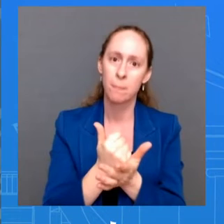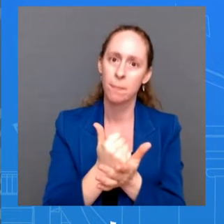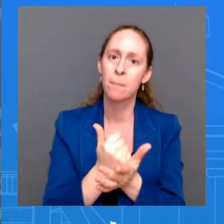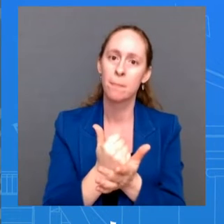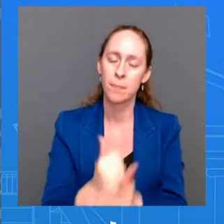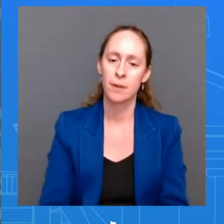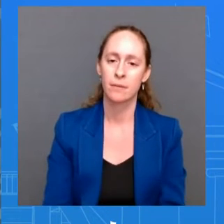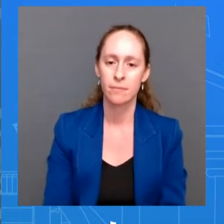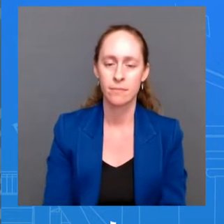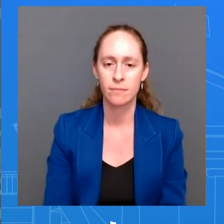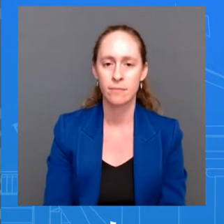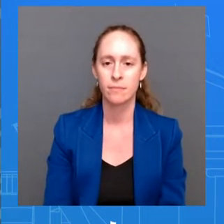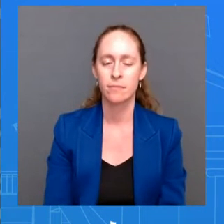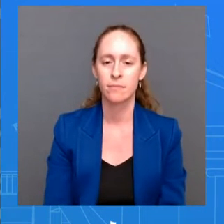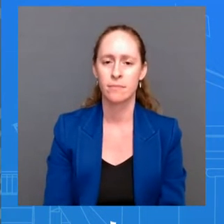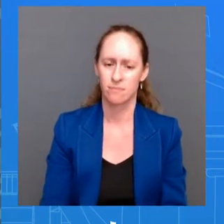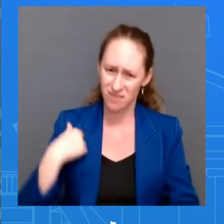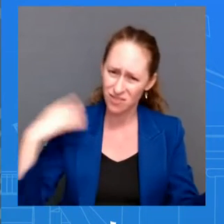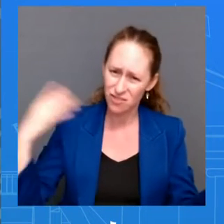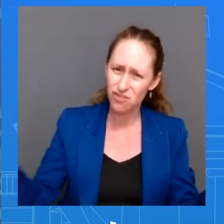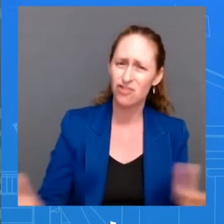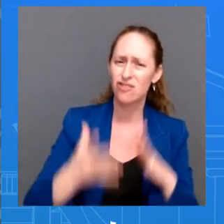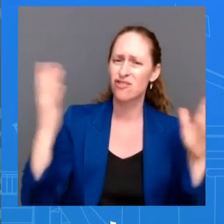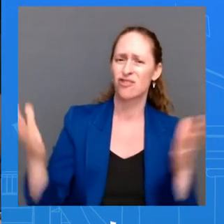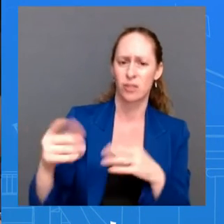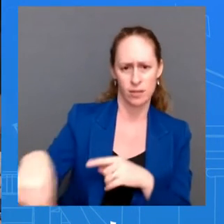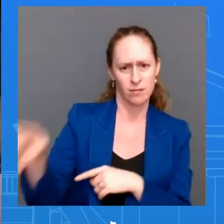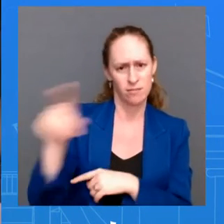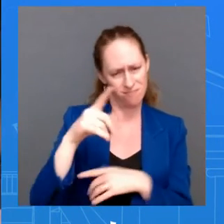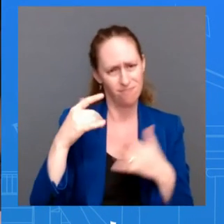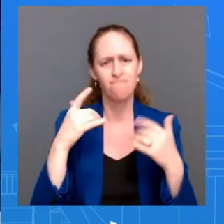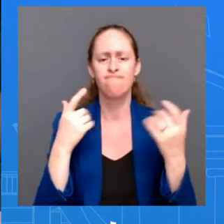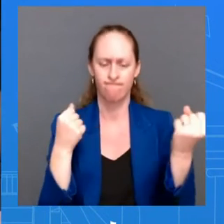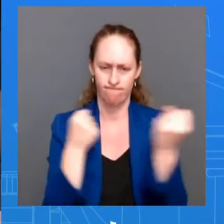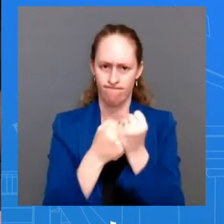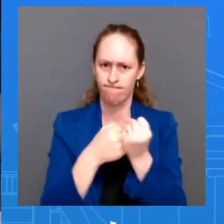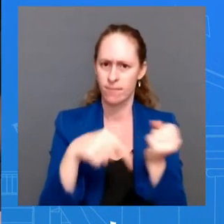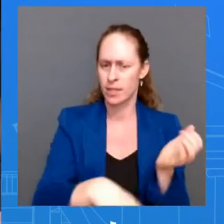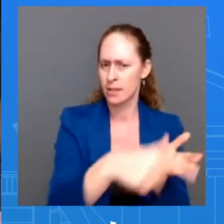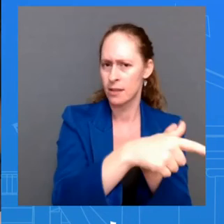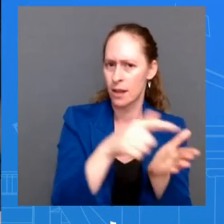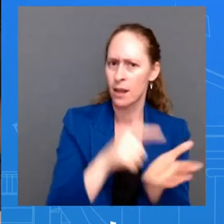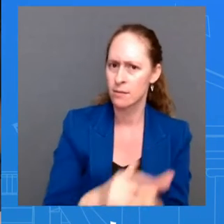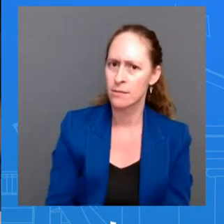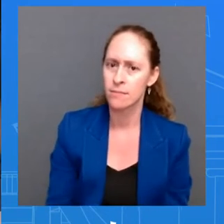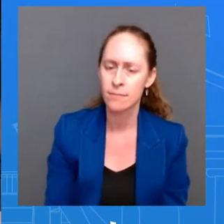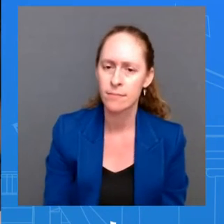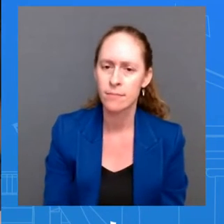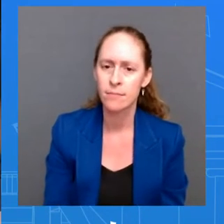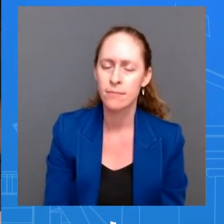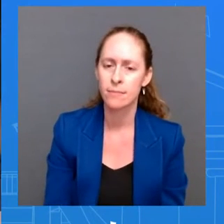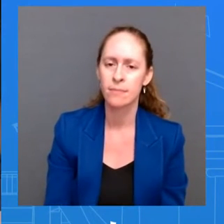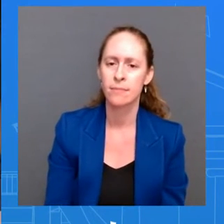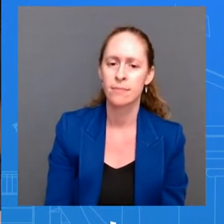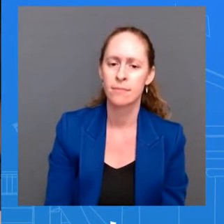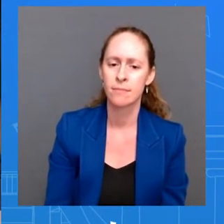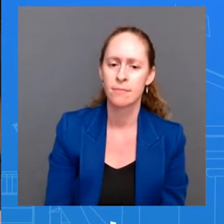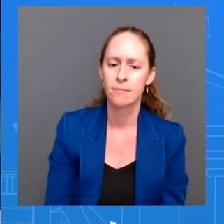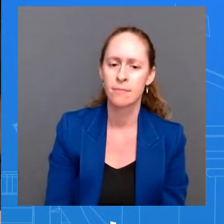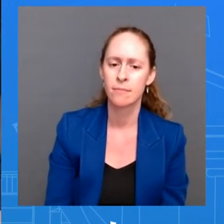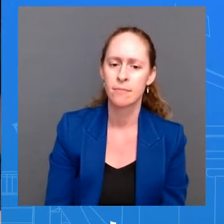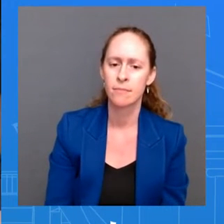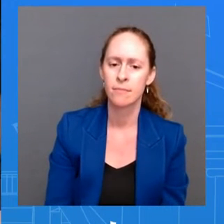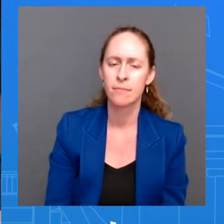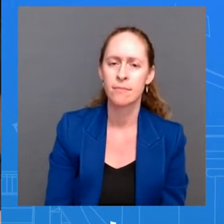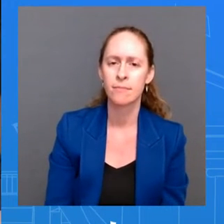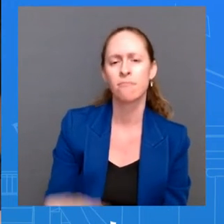we encourage folks to support it. And just a quick follow-up on Lavrov. Is the president concerned that these talks